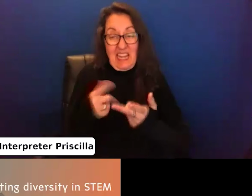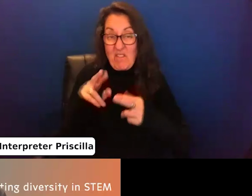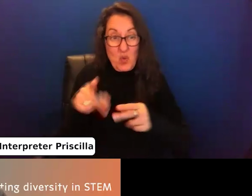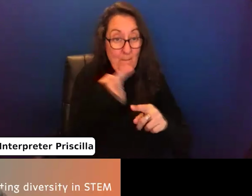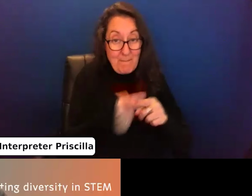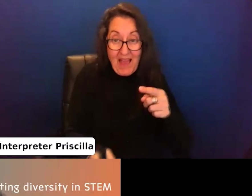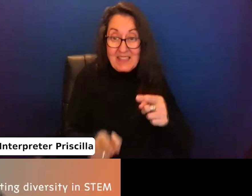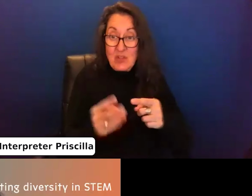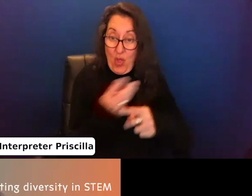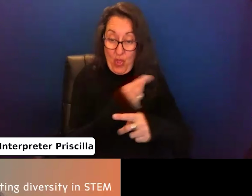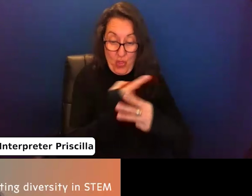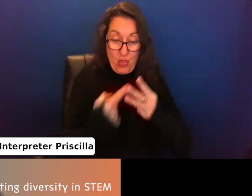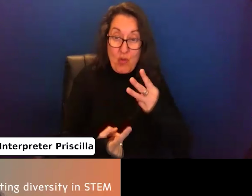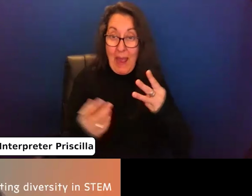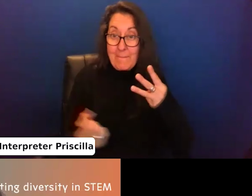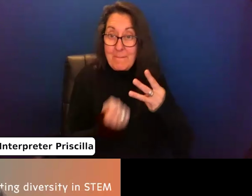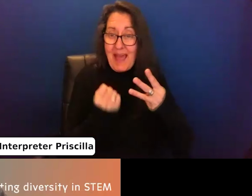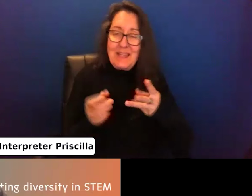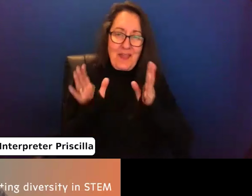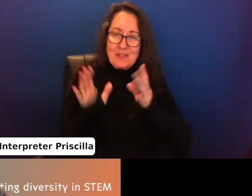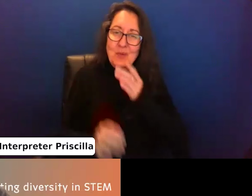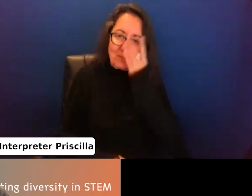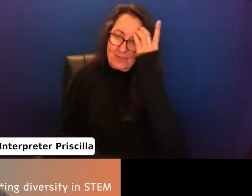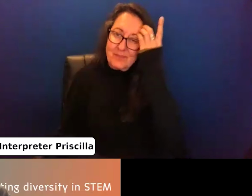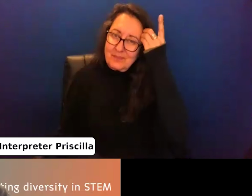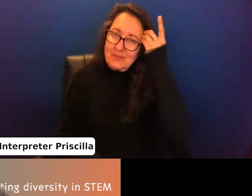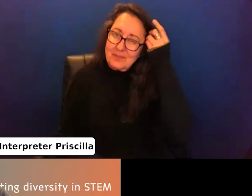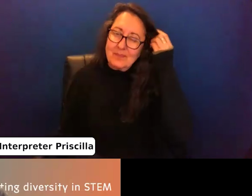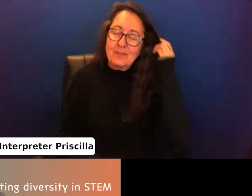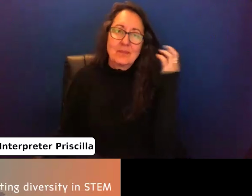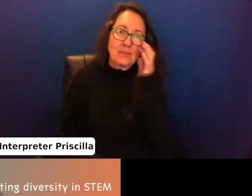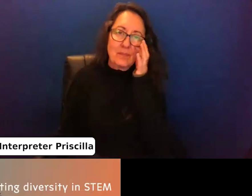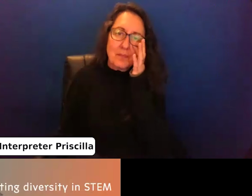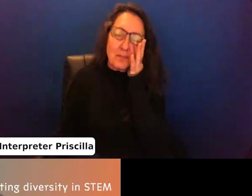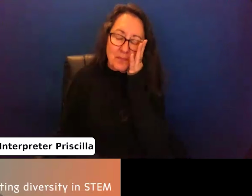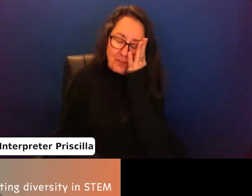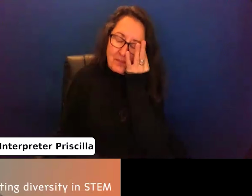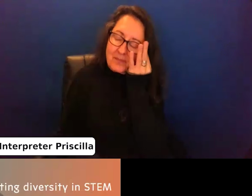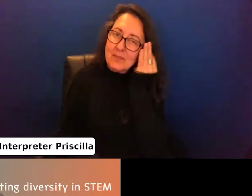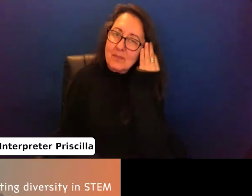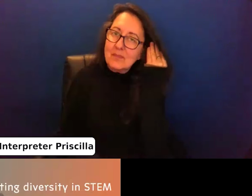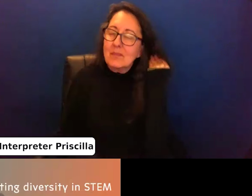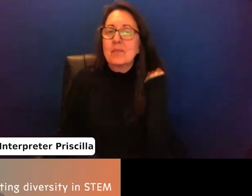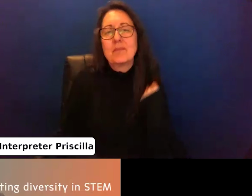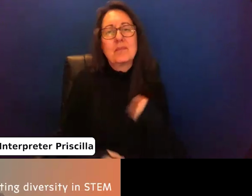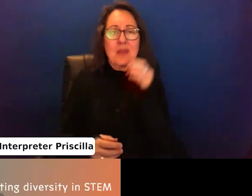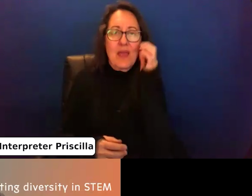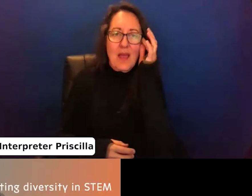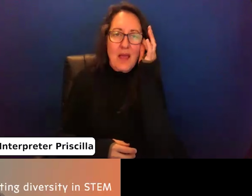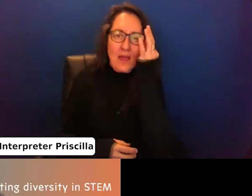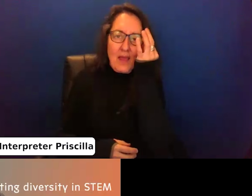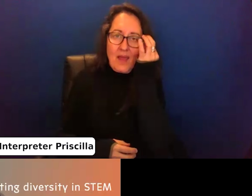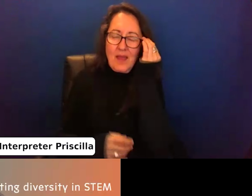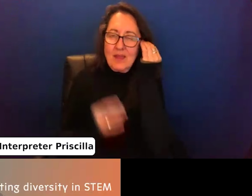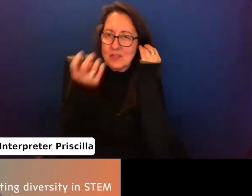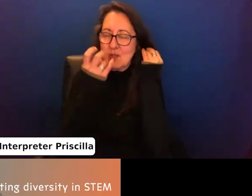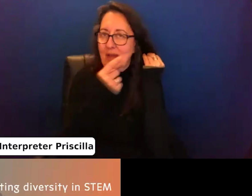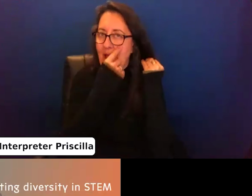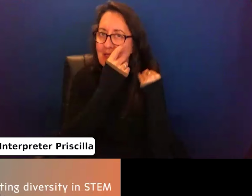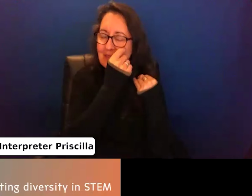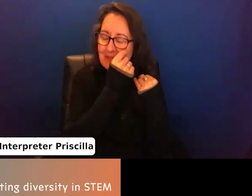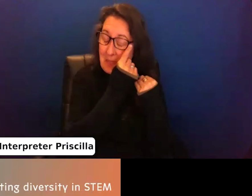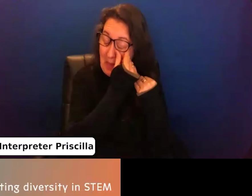criteria, that's all that matters. We have a huge range, and it's a really diverse cohort that we're happy for you all to be a